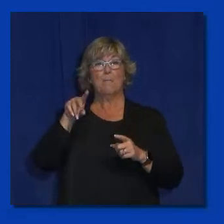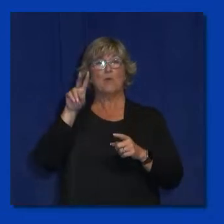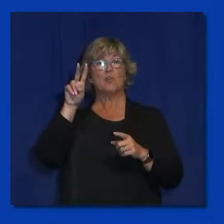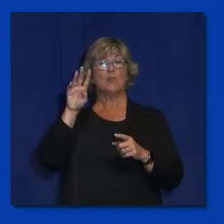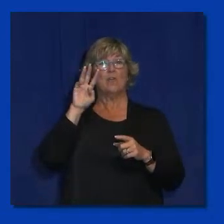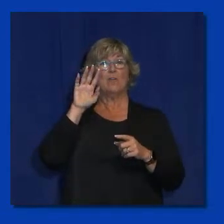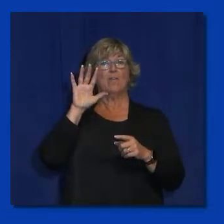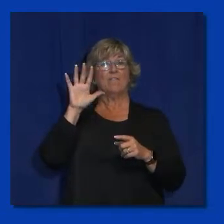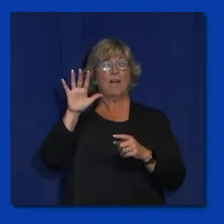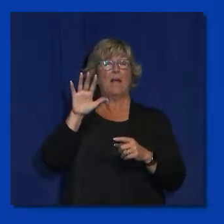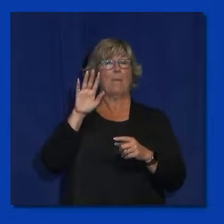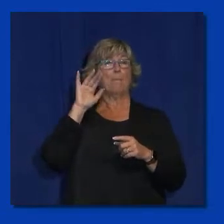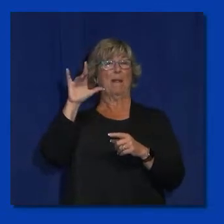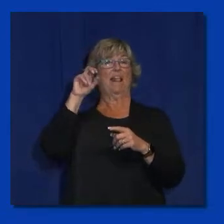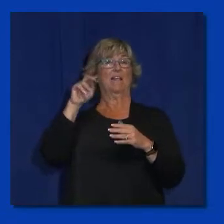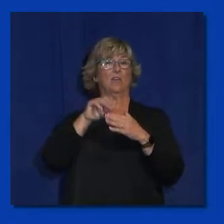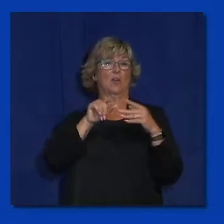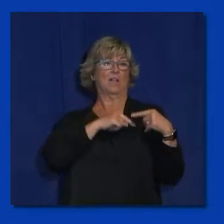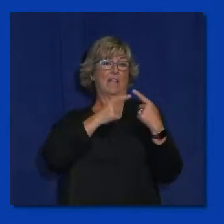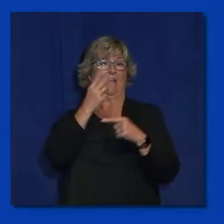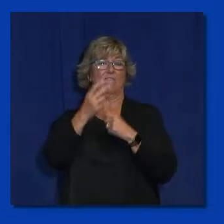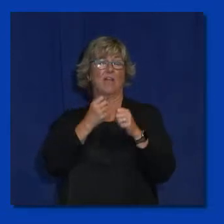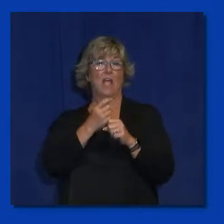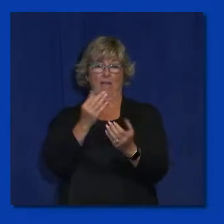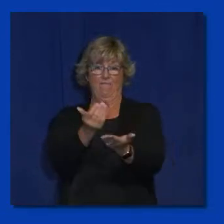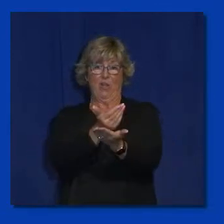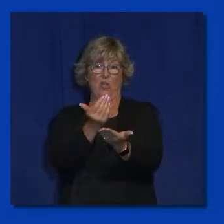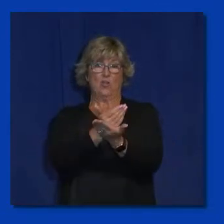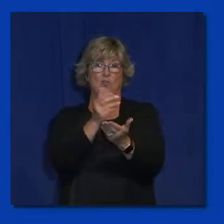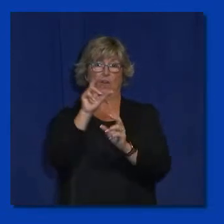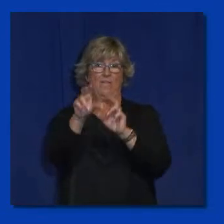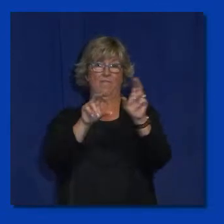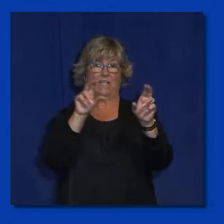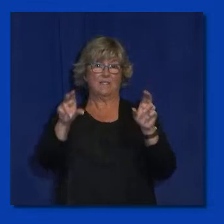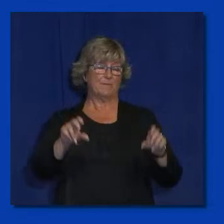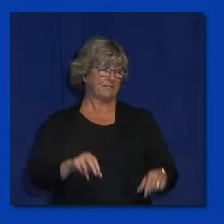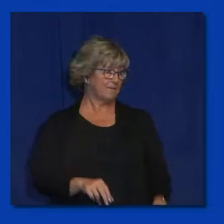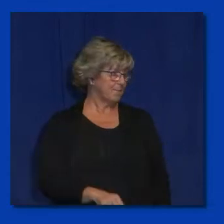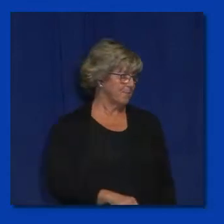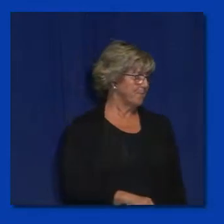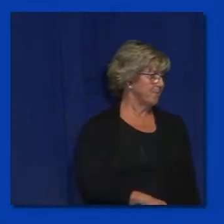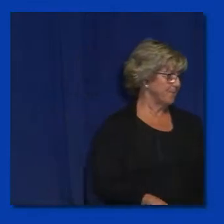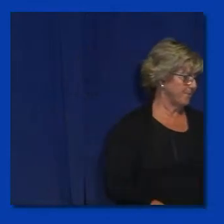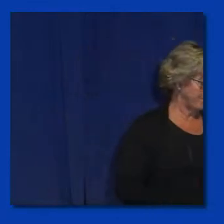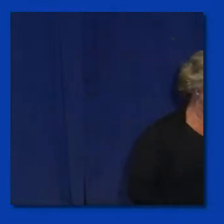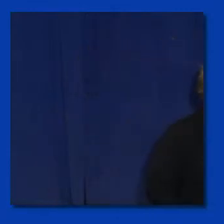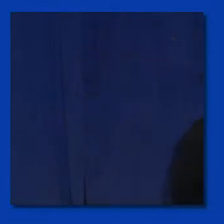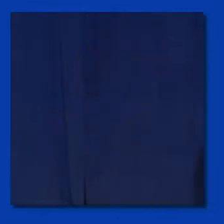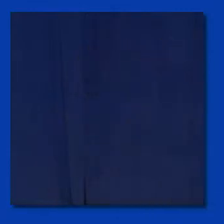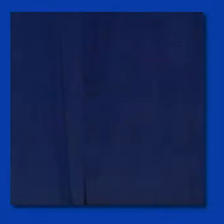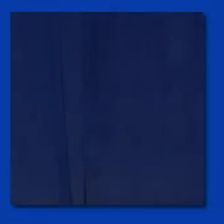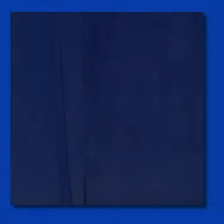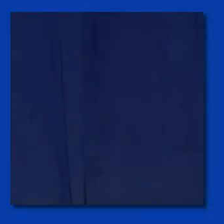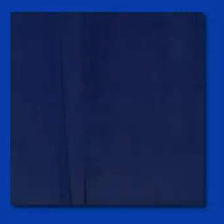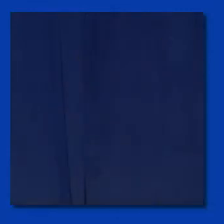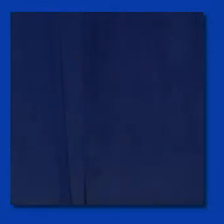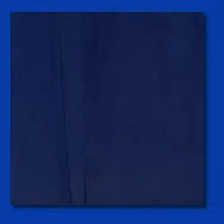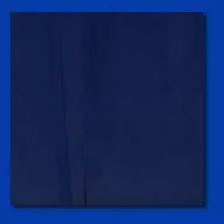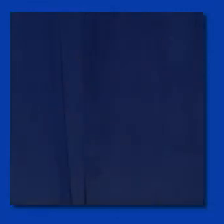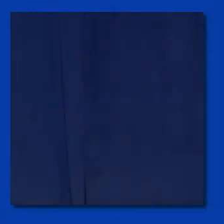$7.25 billion just in the last few years of new investments. And all of that's around this new RENA